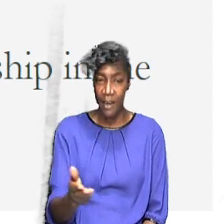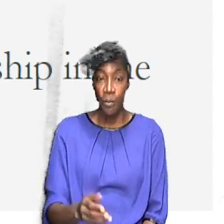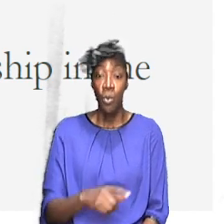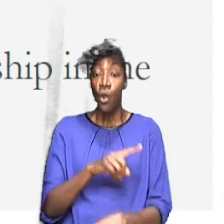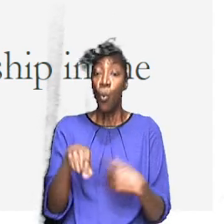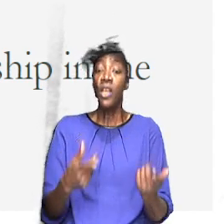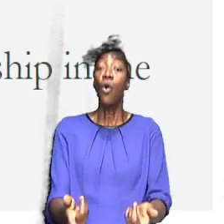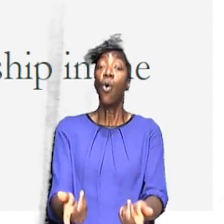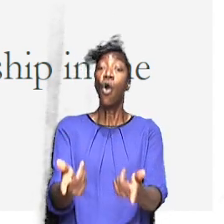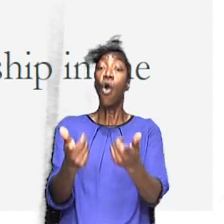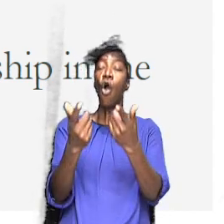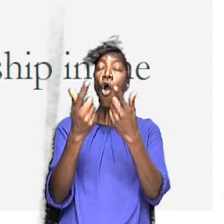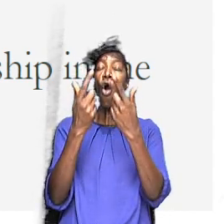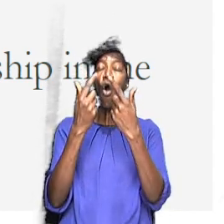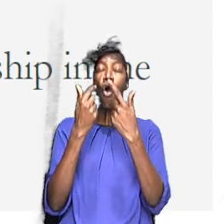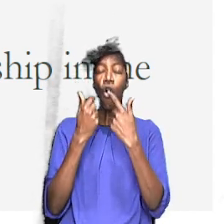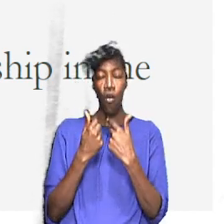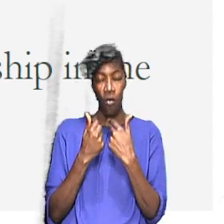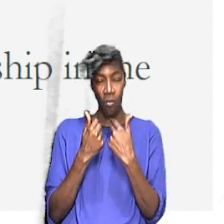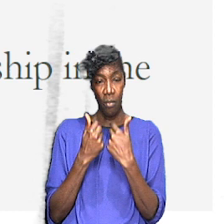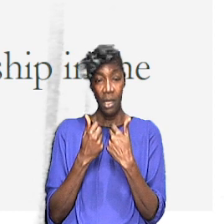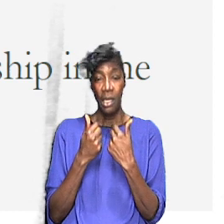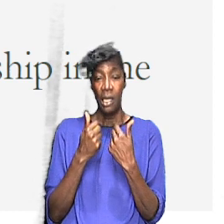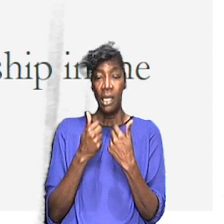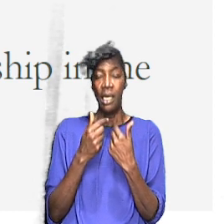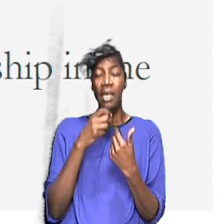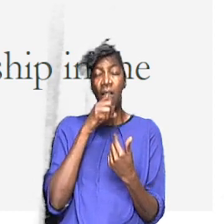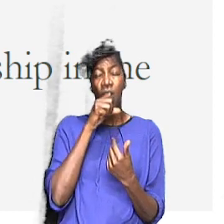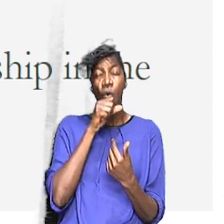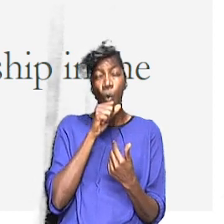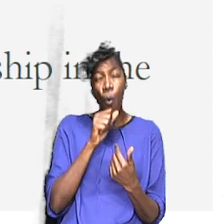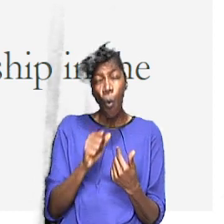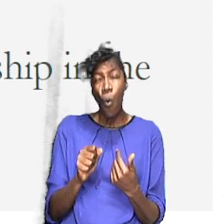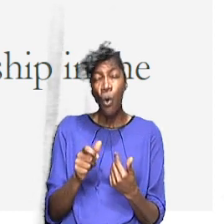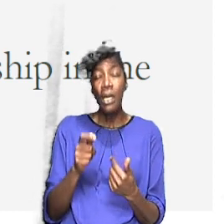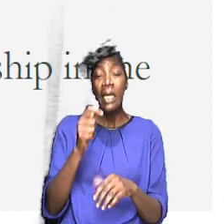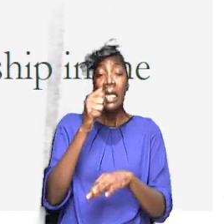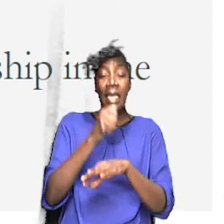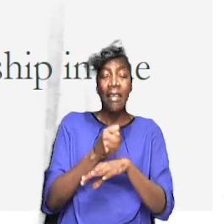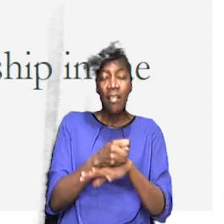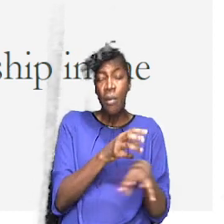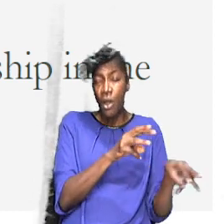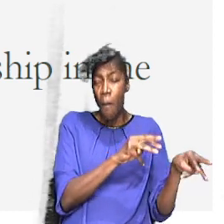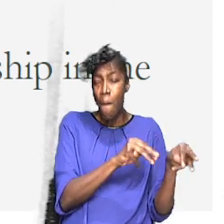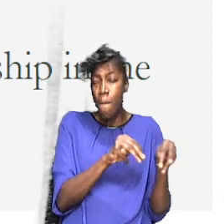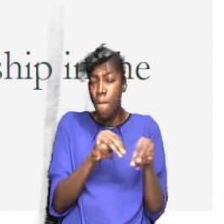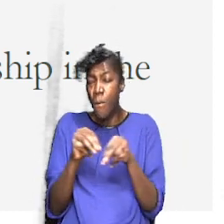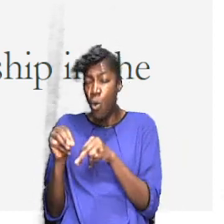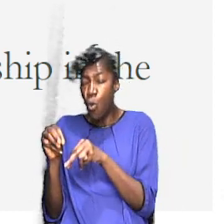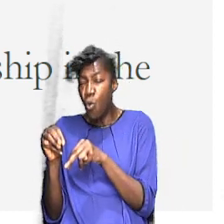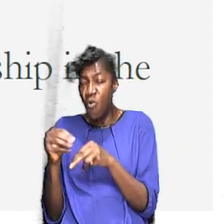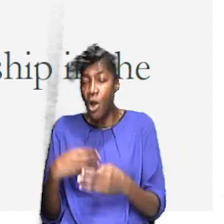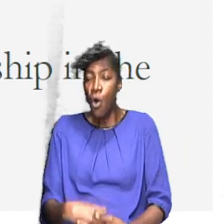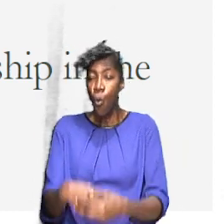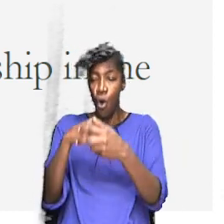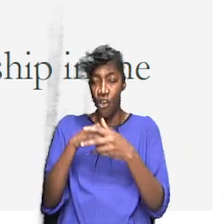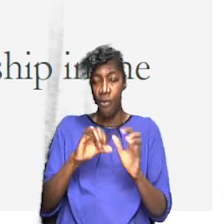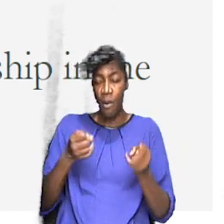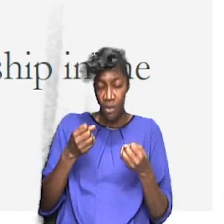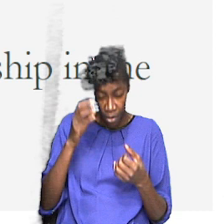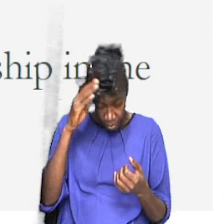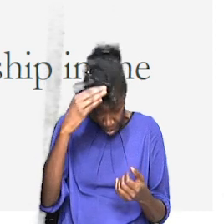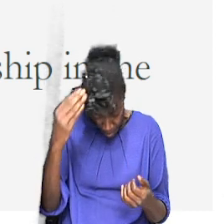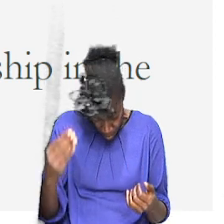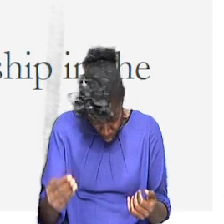we get into the Old Testament, God has moved worship from just being bowing down, from just